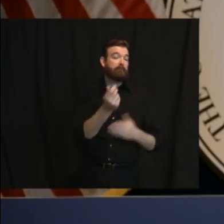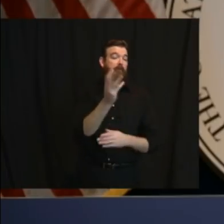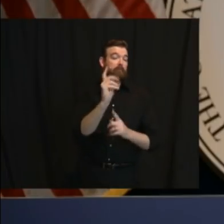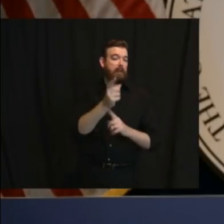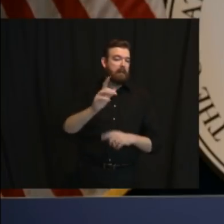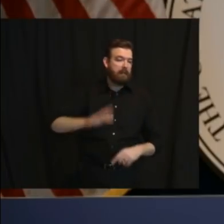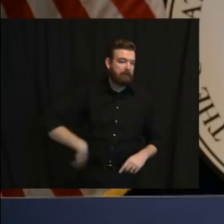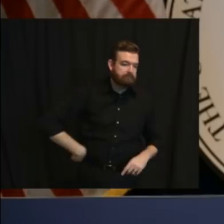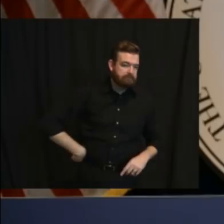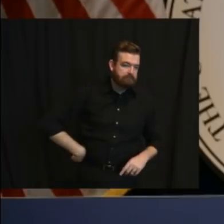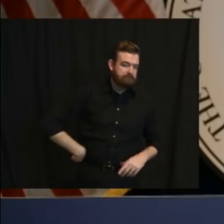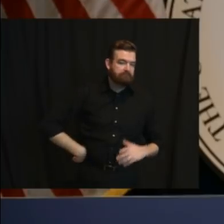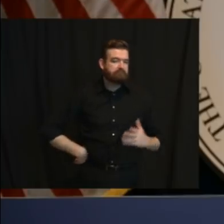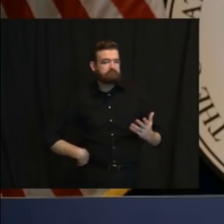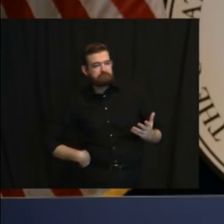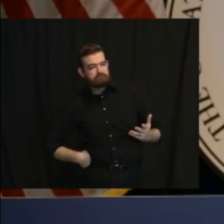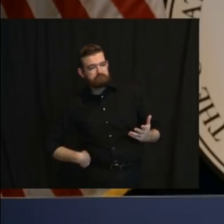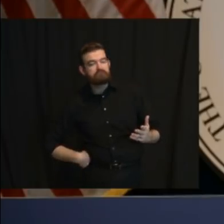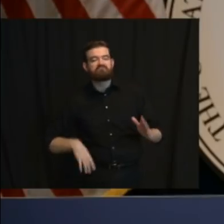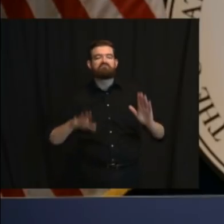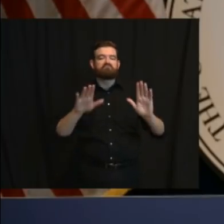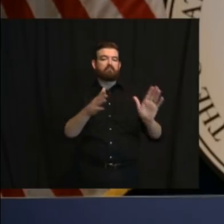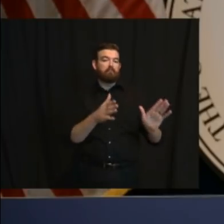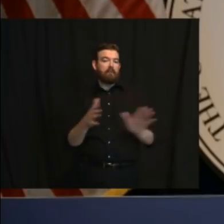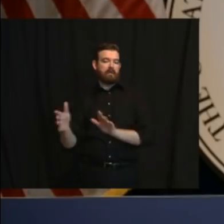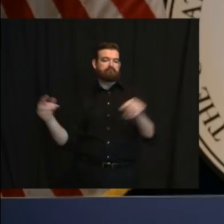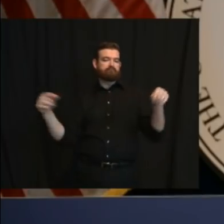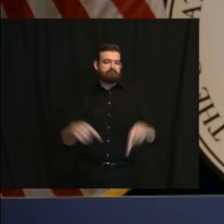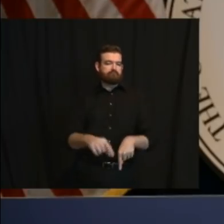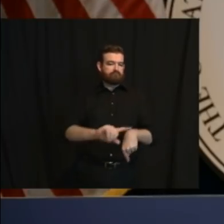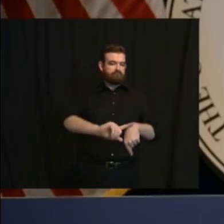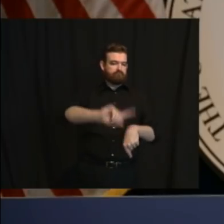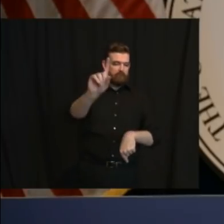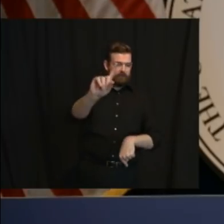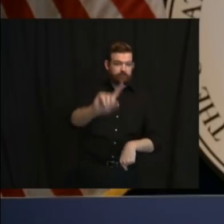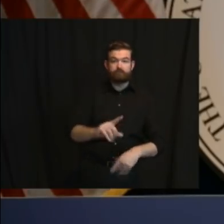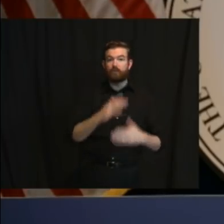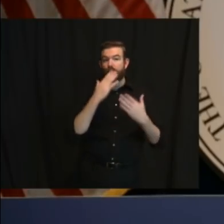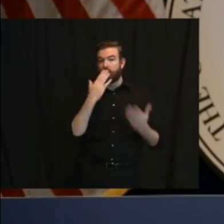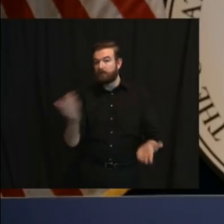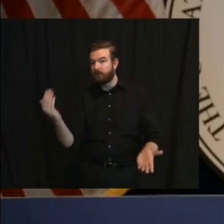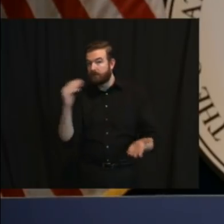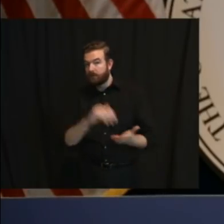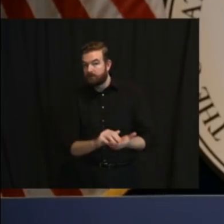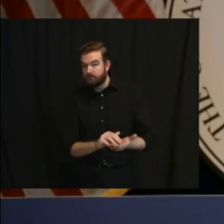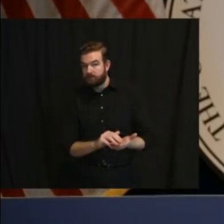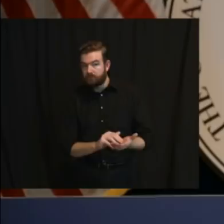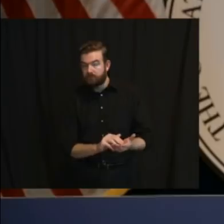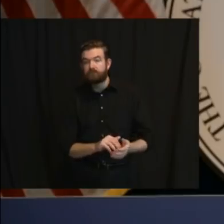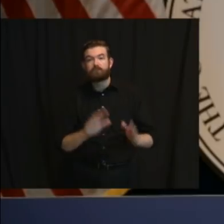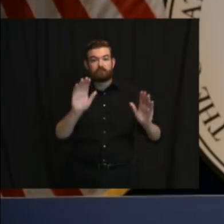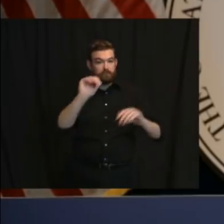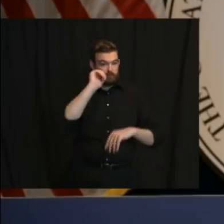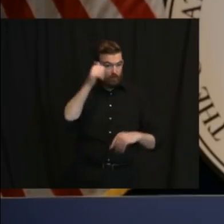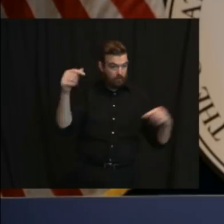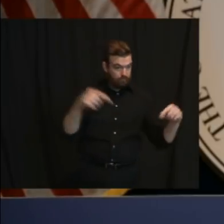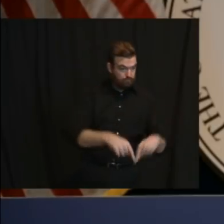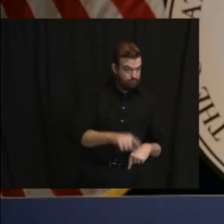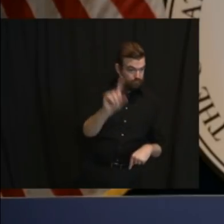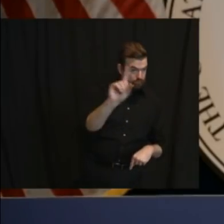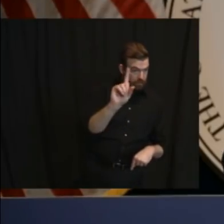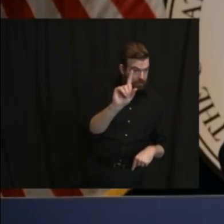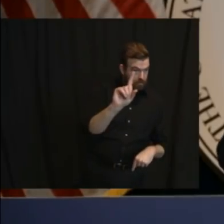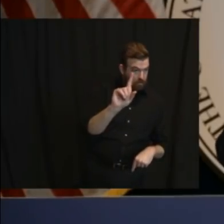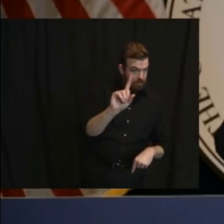Monday as well. So thanks again. We'll see you back here tomorrow at 1. Matt Plotkin, our chief